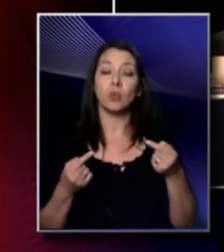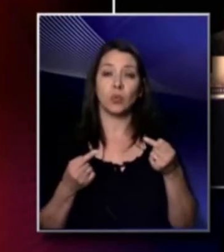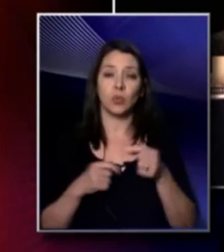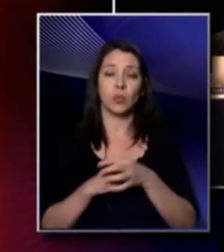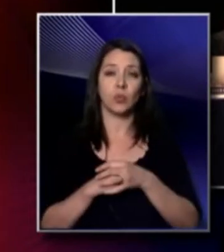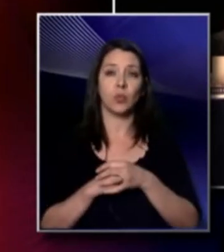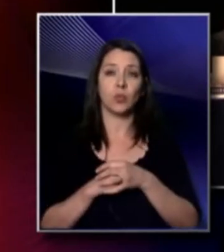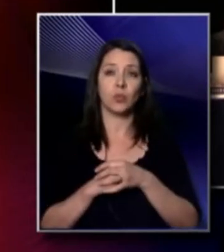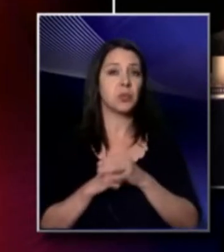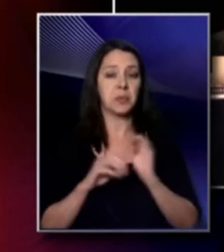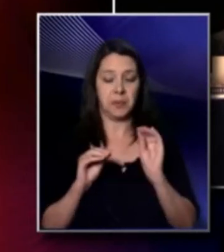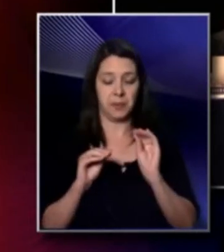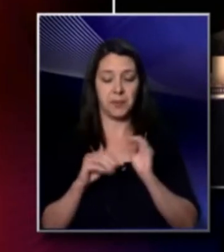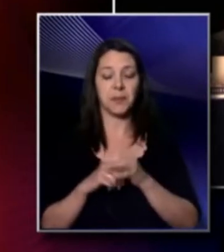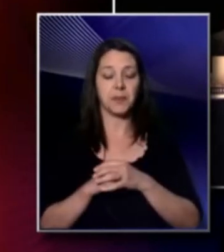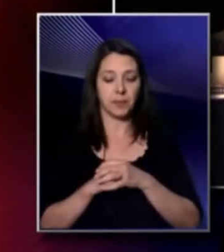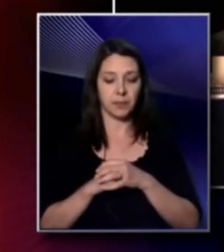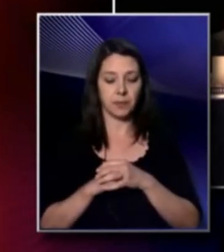Okay.